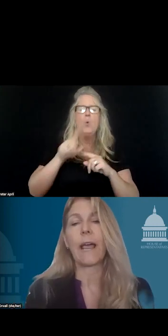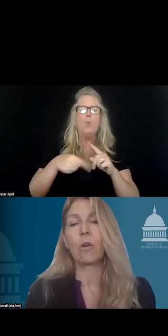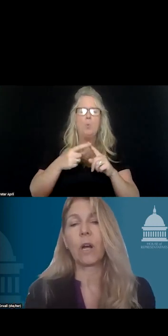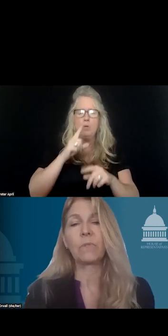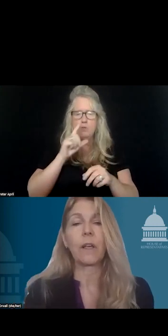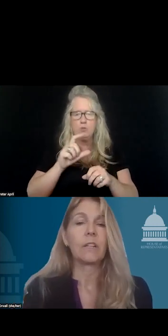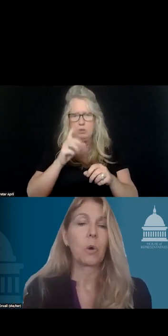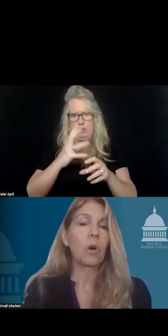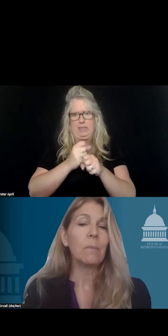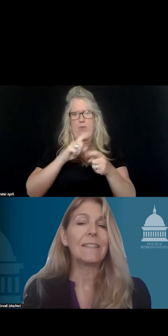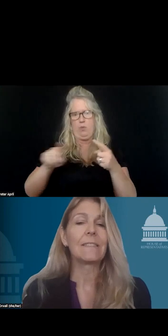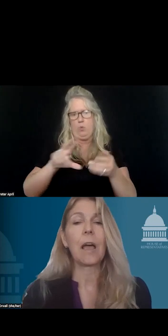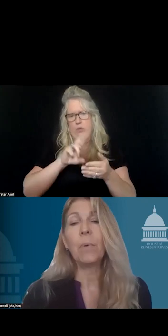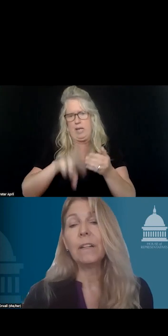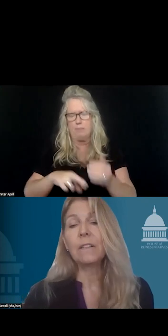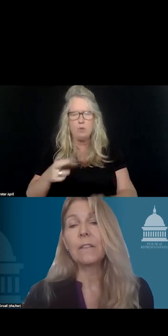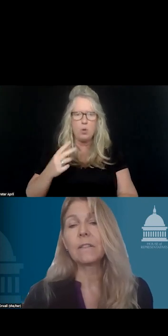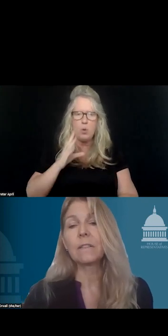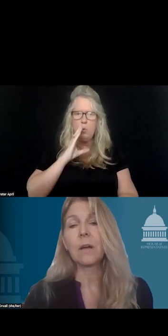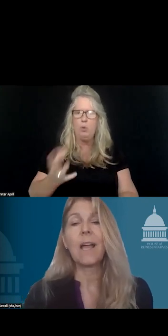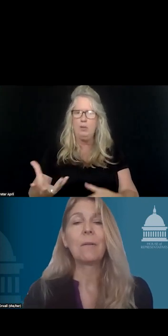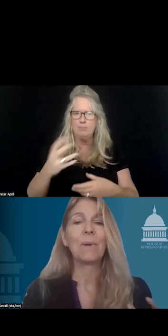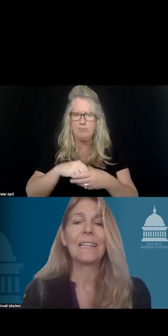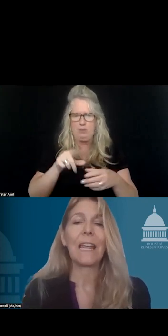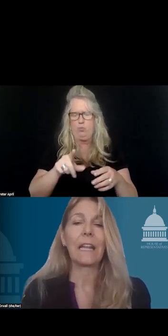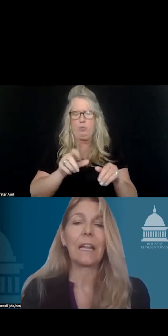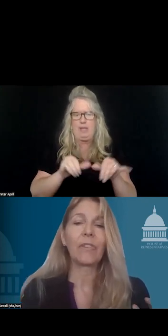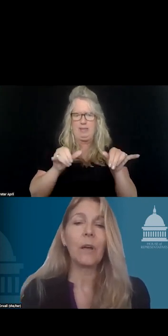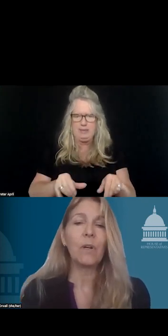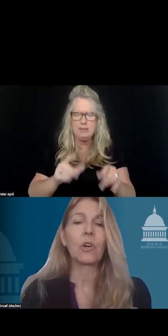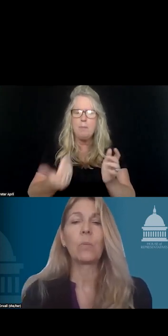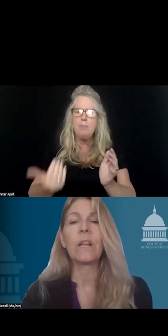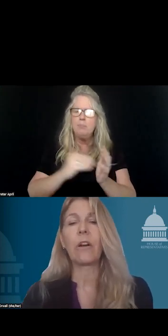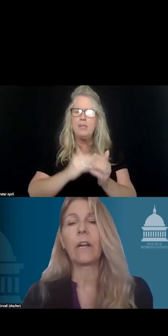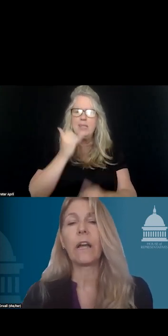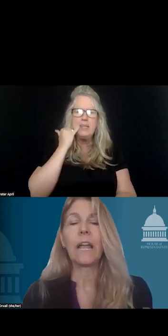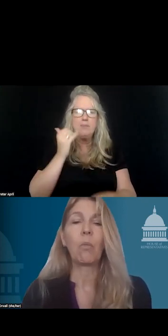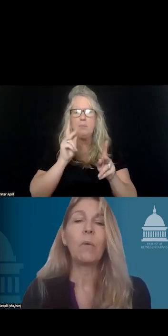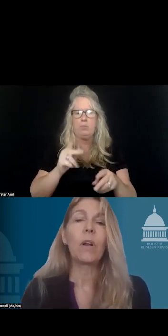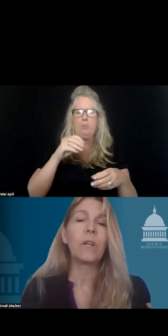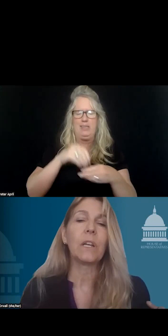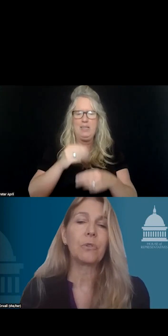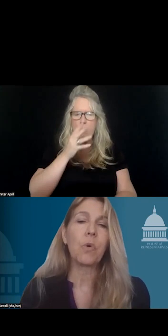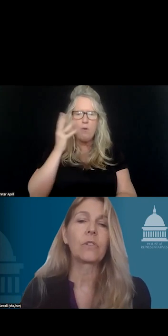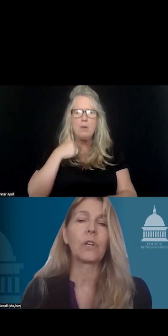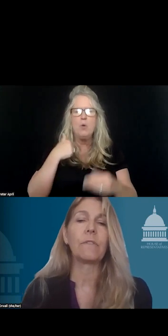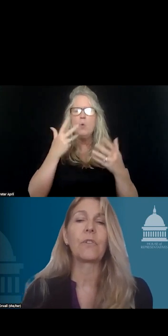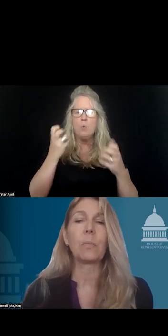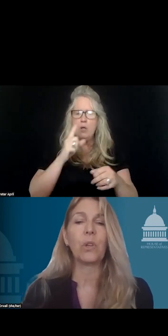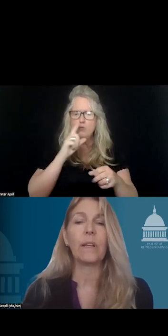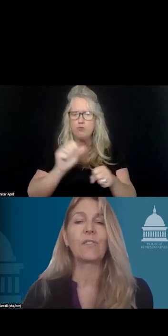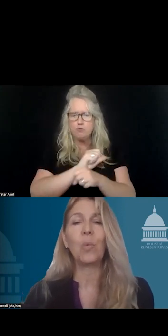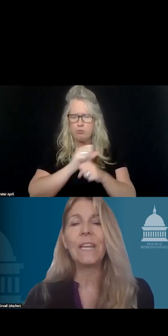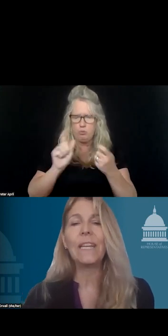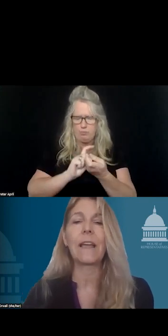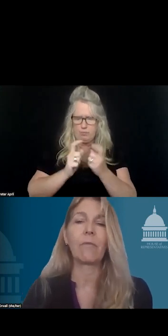meet those outcomes. So we're going to be stepping into this system. But again, if someone's in an urban area and we want to be a true alternative to